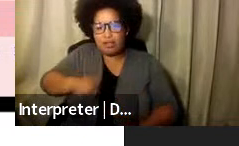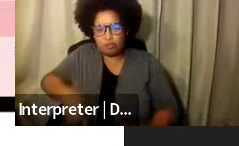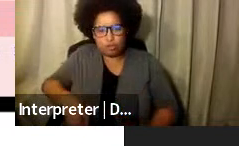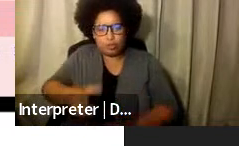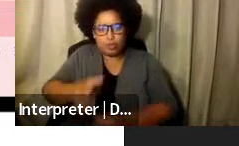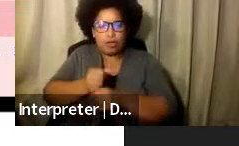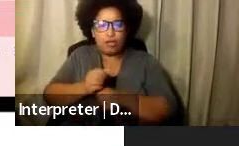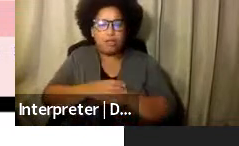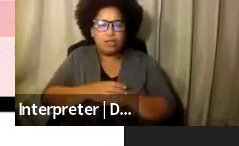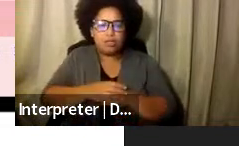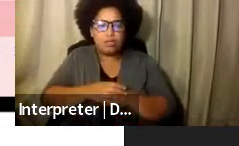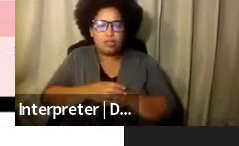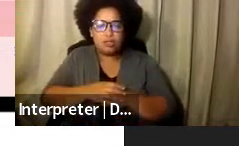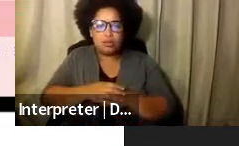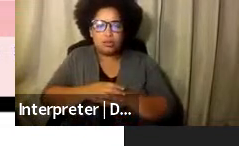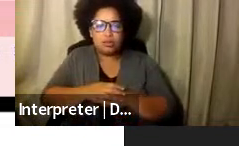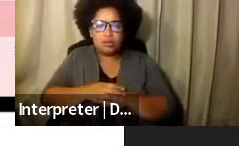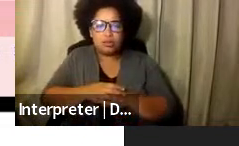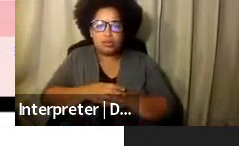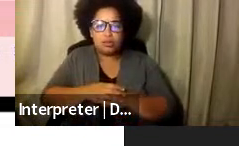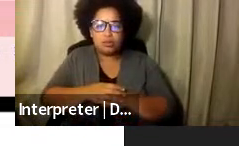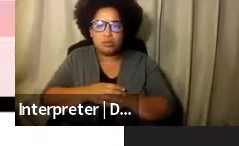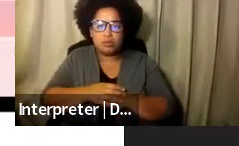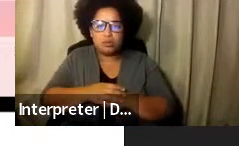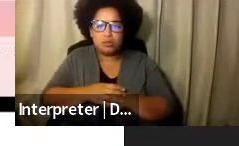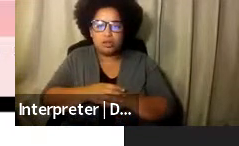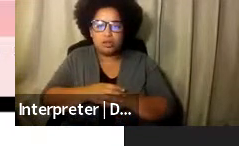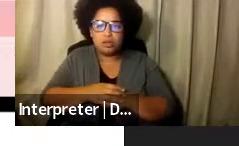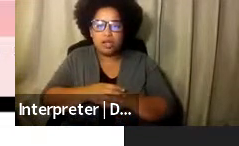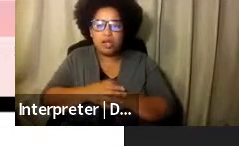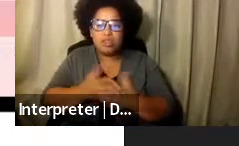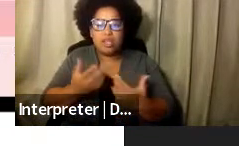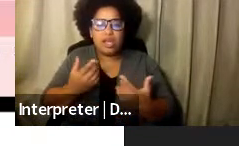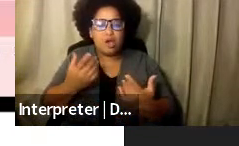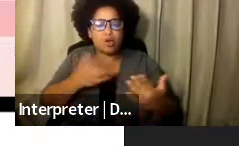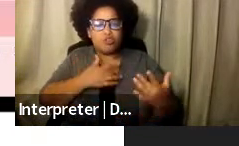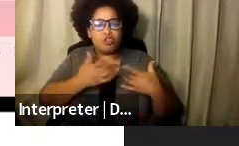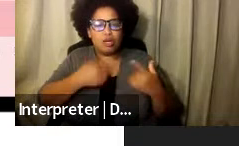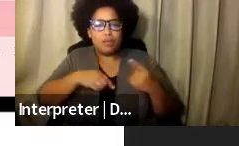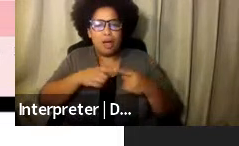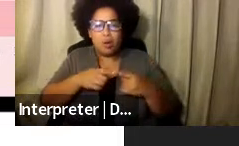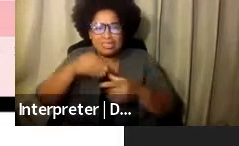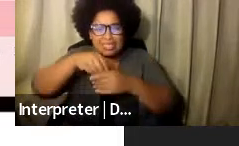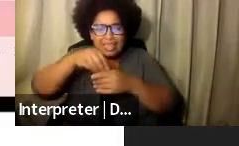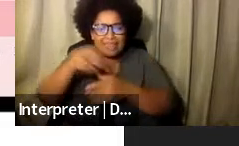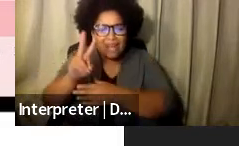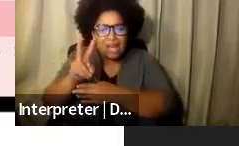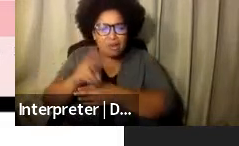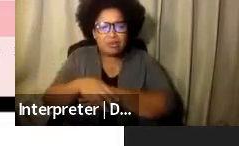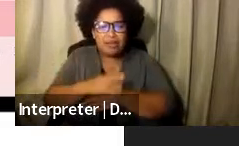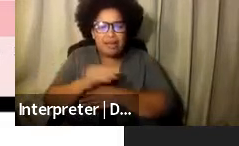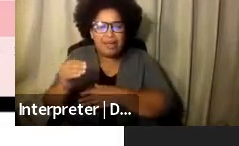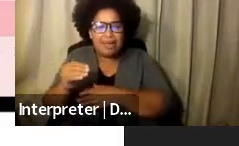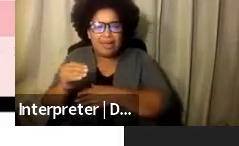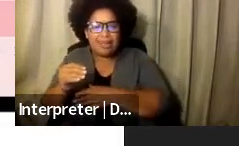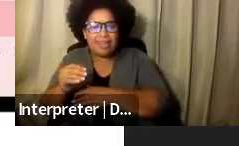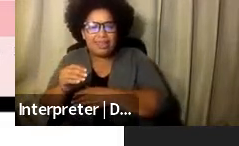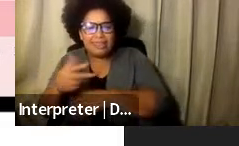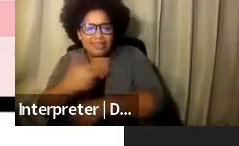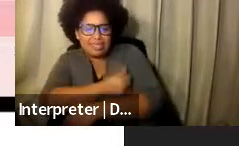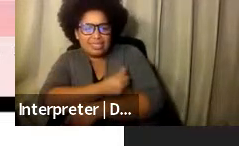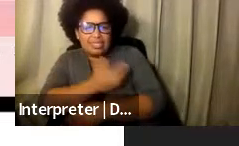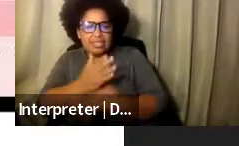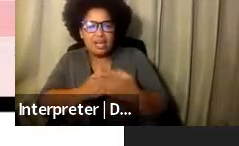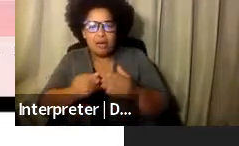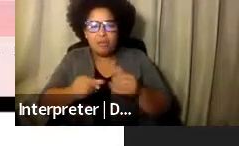received. Some people said that they're worried about what the makeup of the virus is in the vaccine. Some were worried